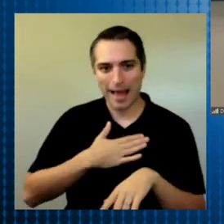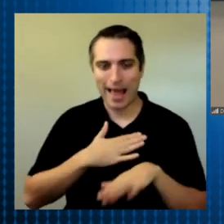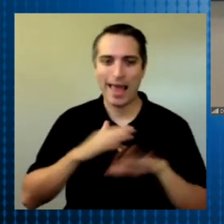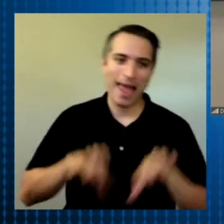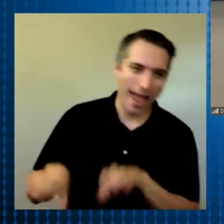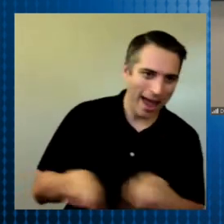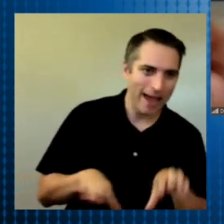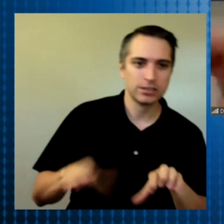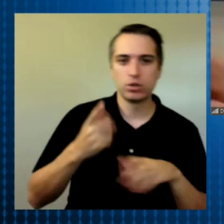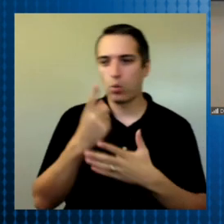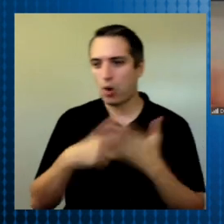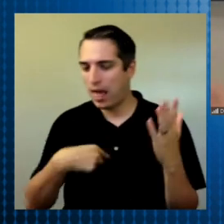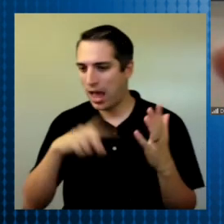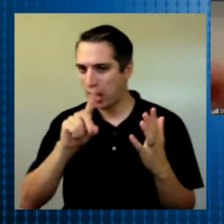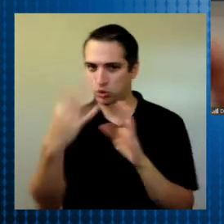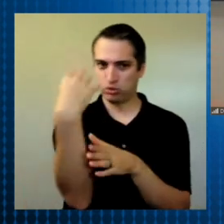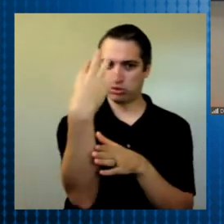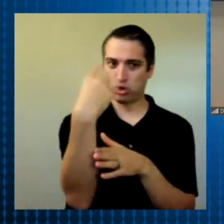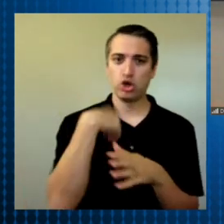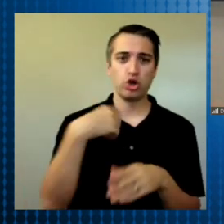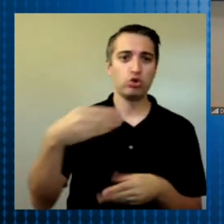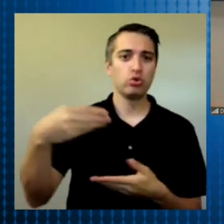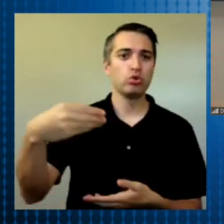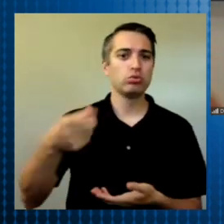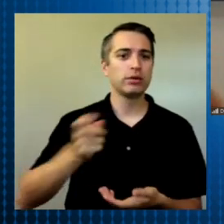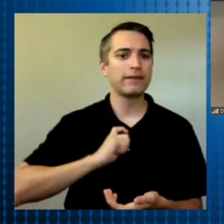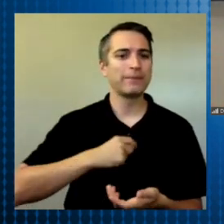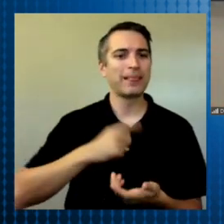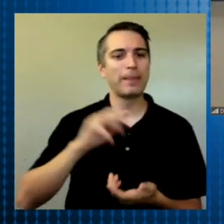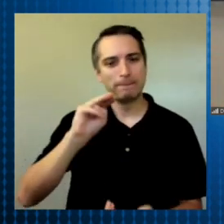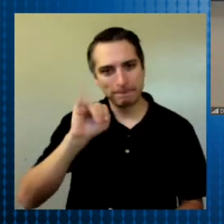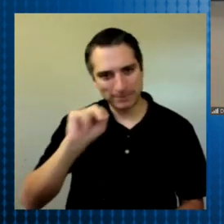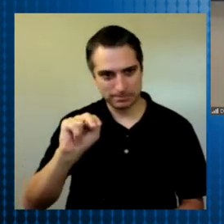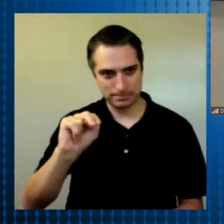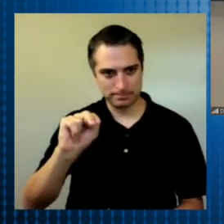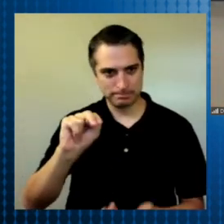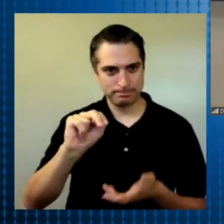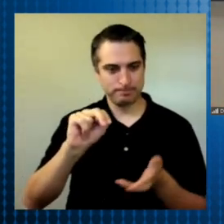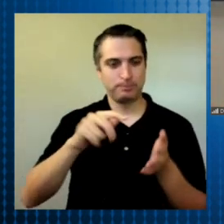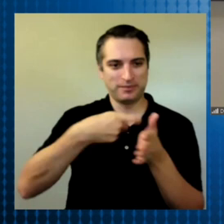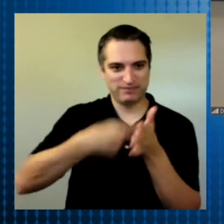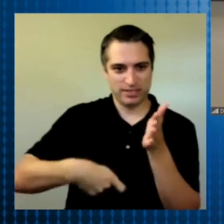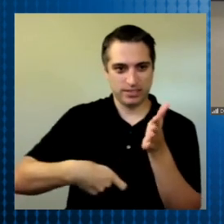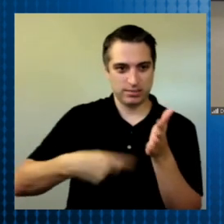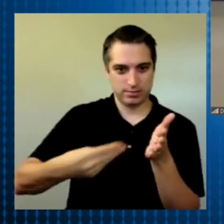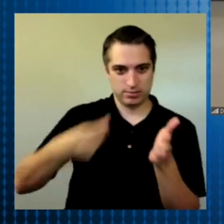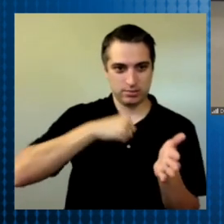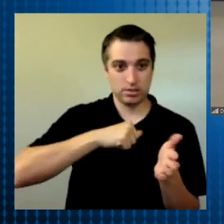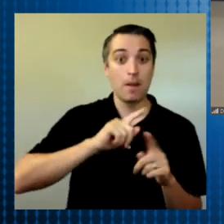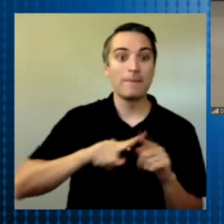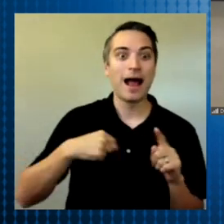do. And you just pay me the minimum green fees. But I want the